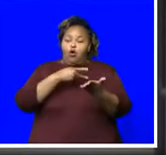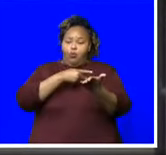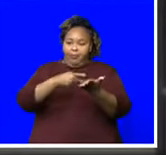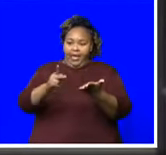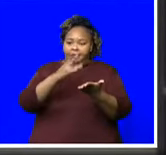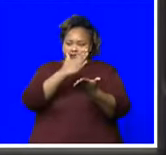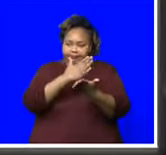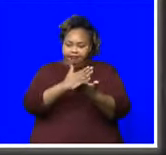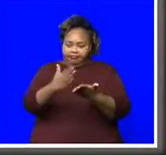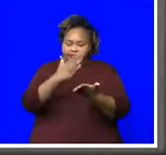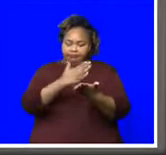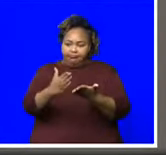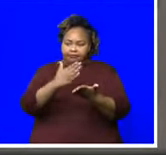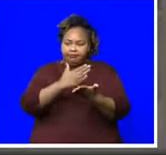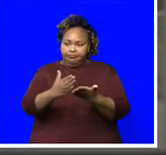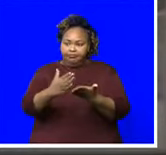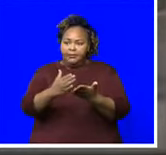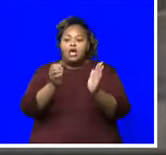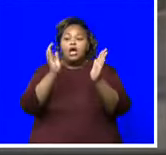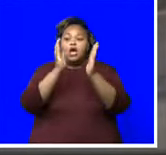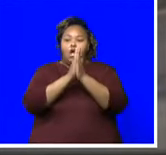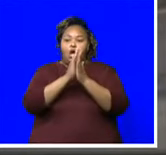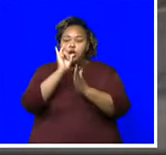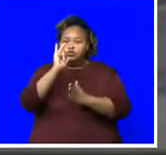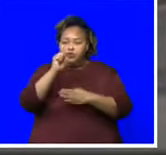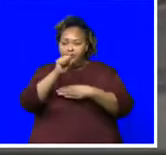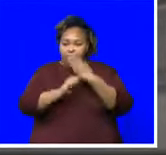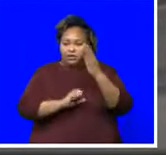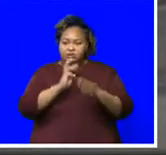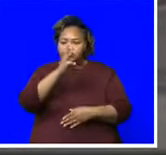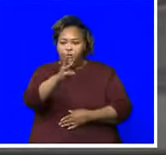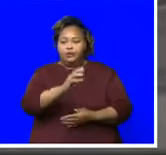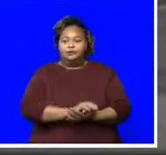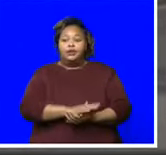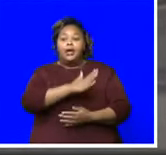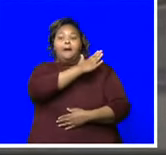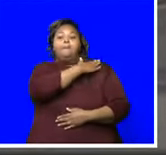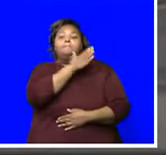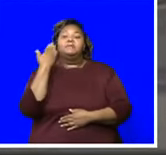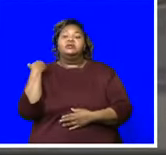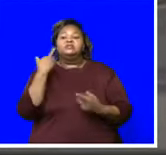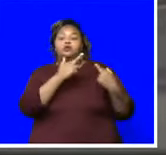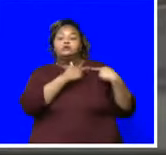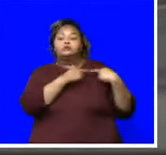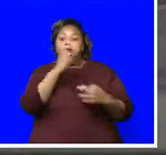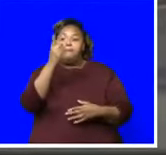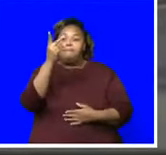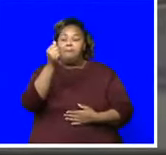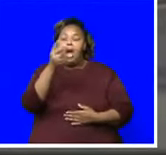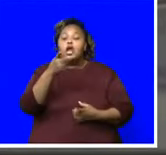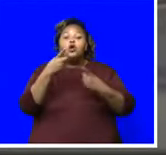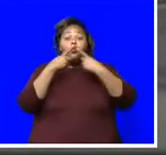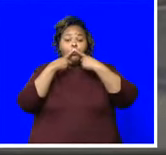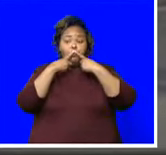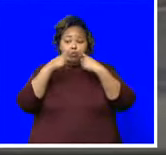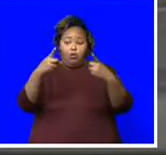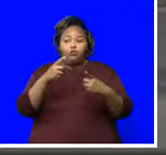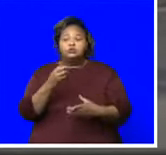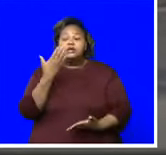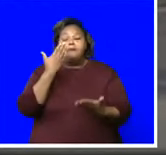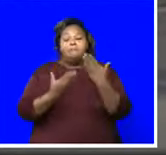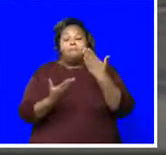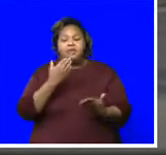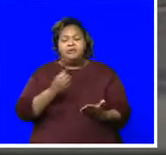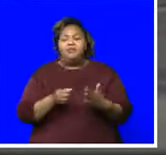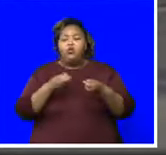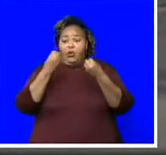months. But induna yamemetela nekuthi uma kwendekile mhlawumbe waba nedingi number letingenda ukuthi awumkhoni loyo 12